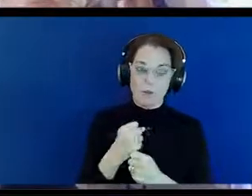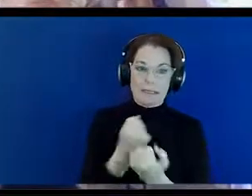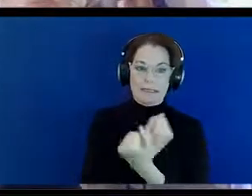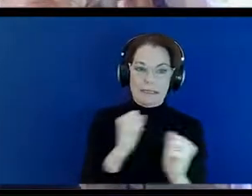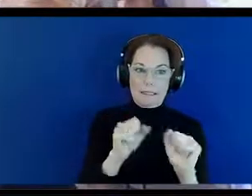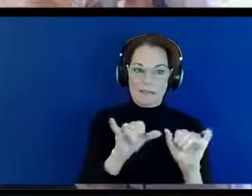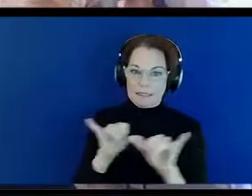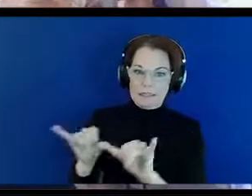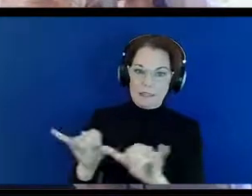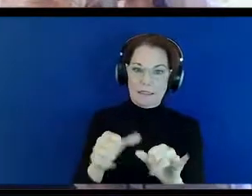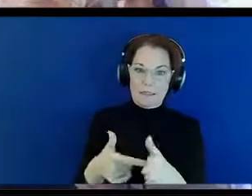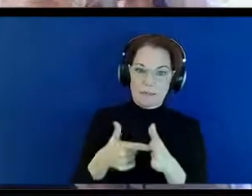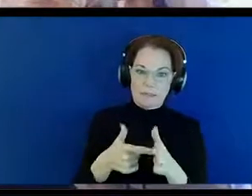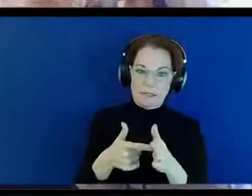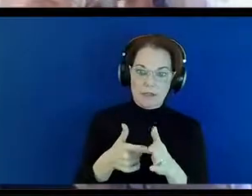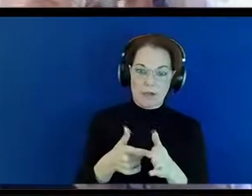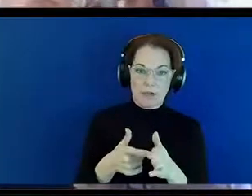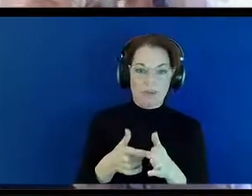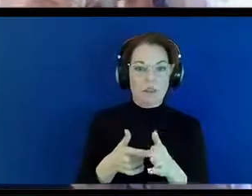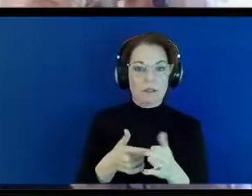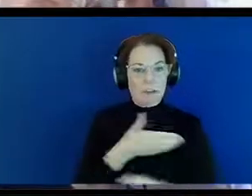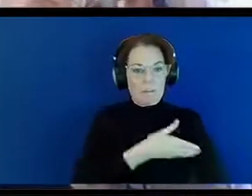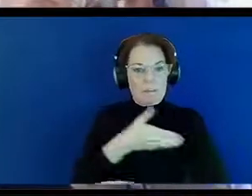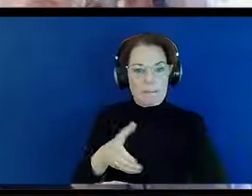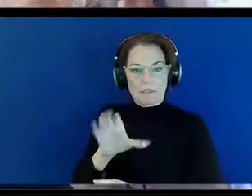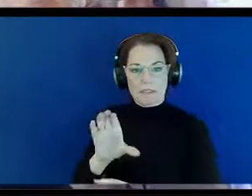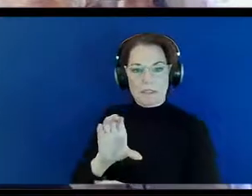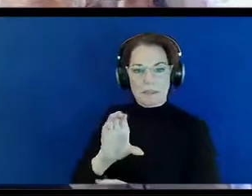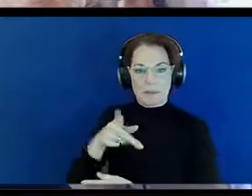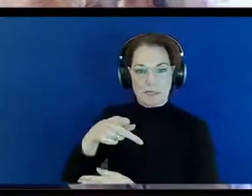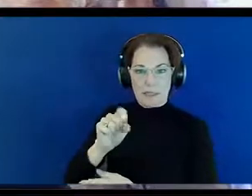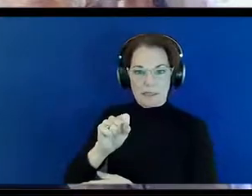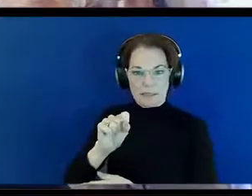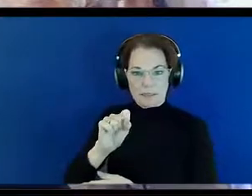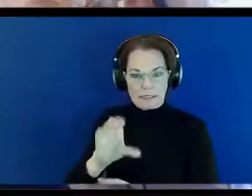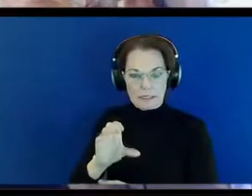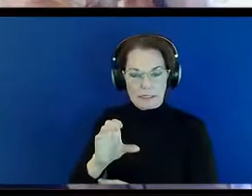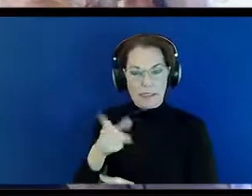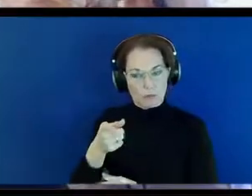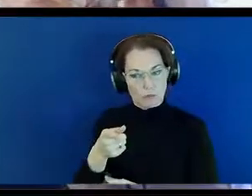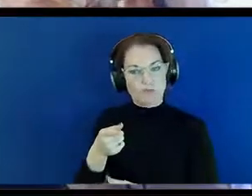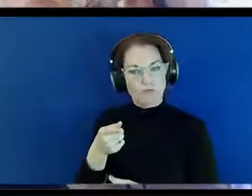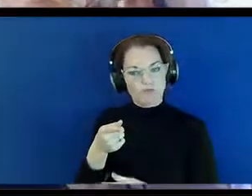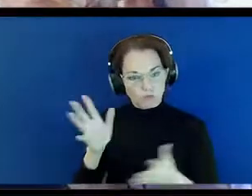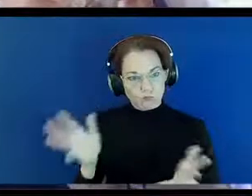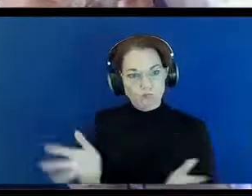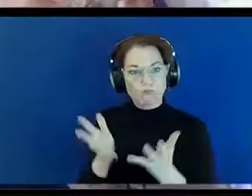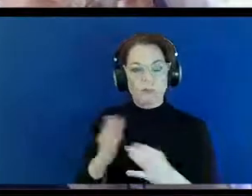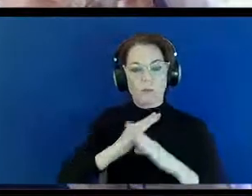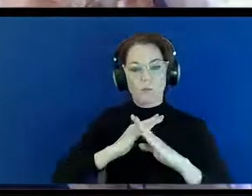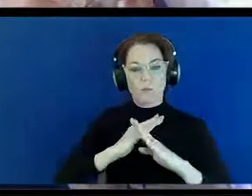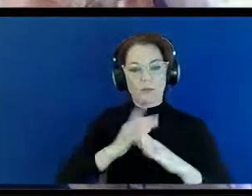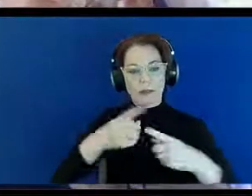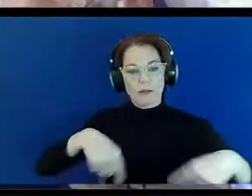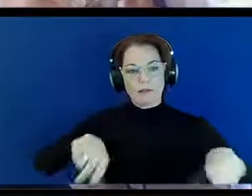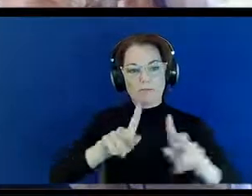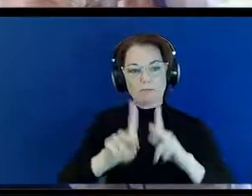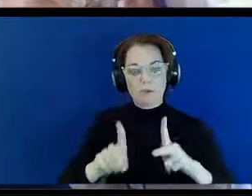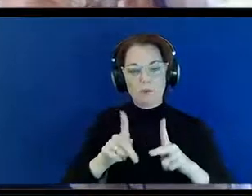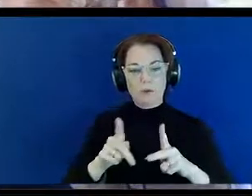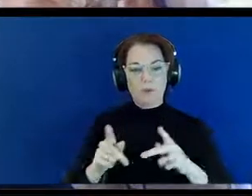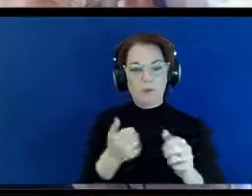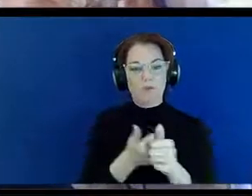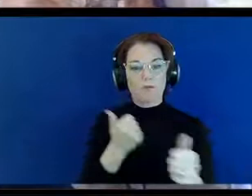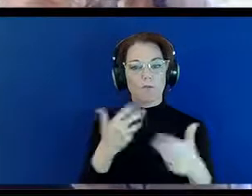mandatory. It would give power back to the CPSC to do what it was designed to do, which is protect the public from unreasonable risks